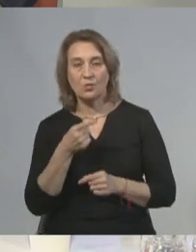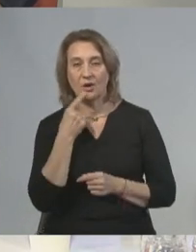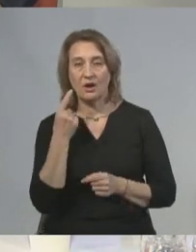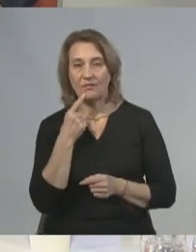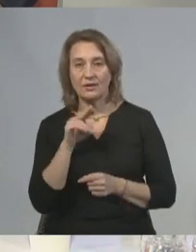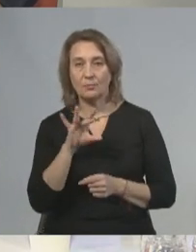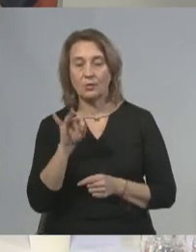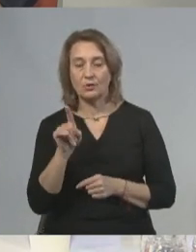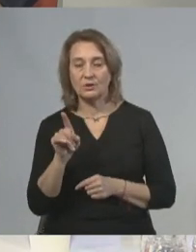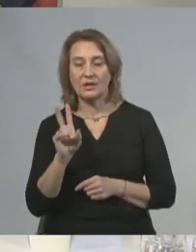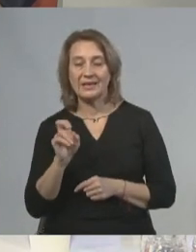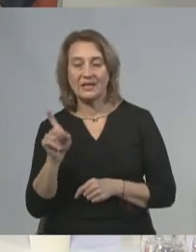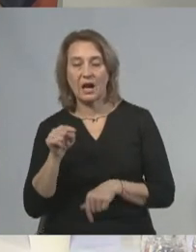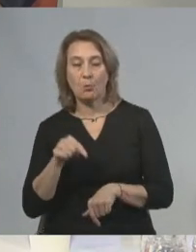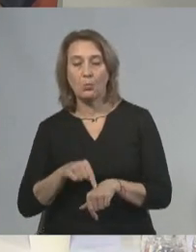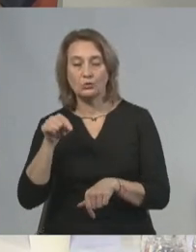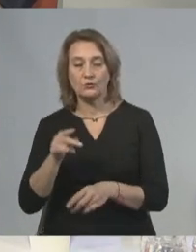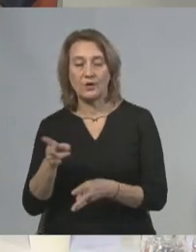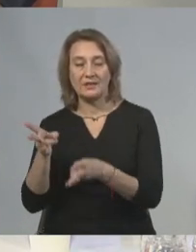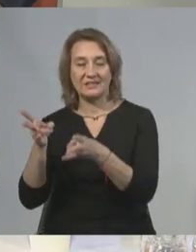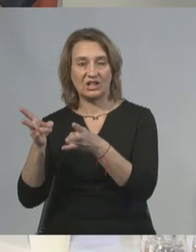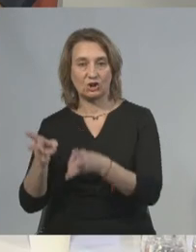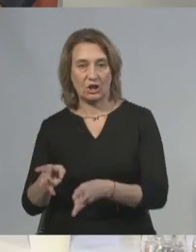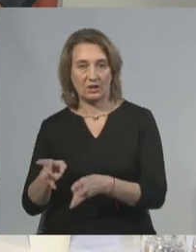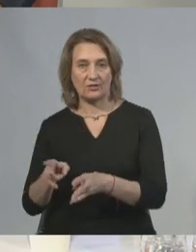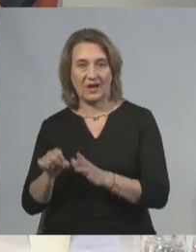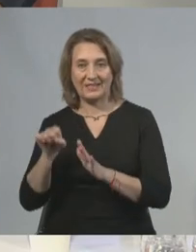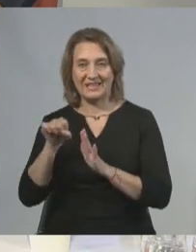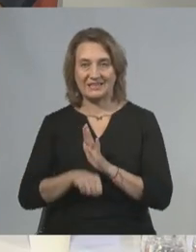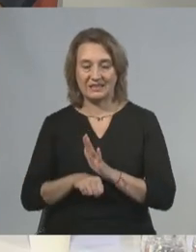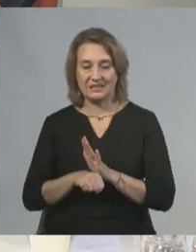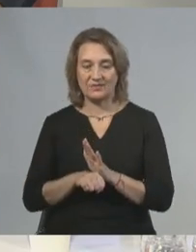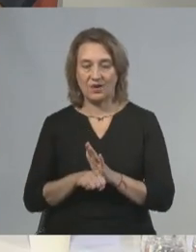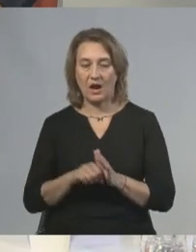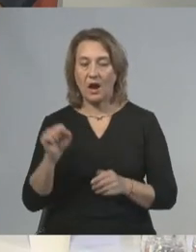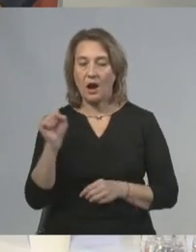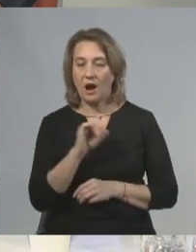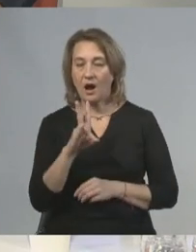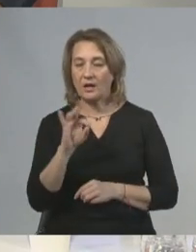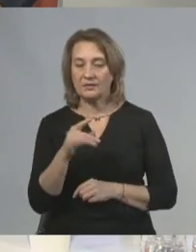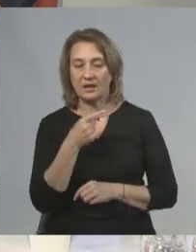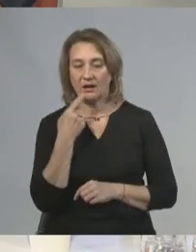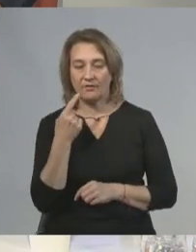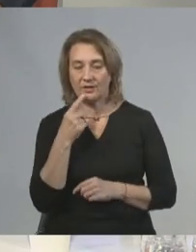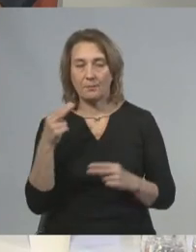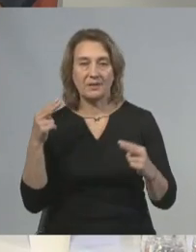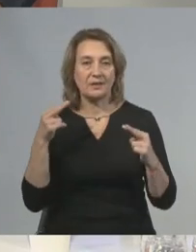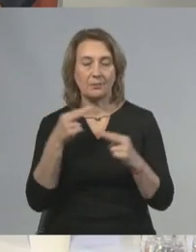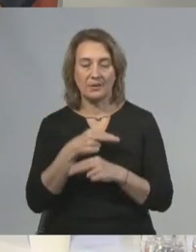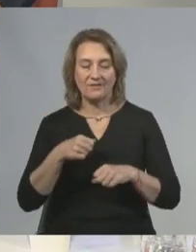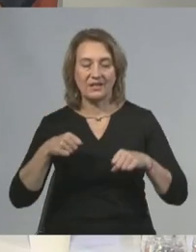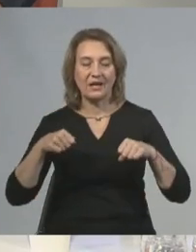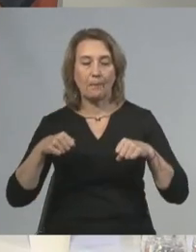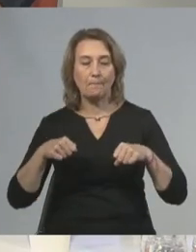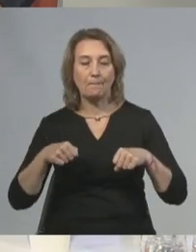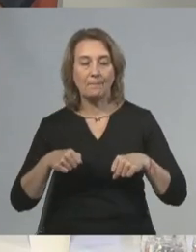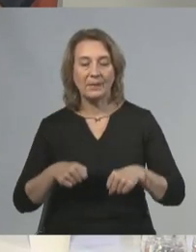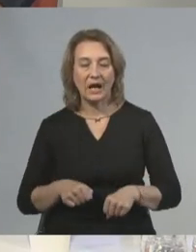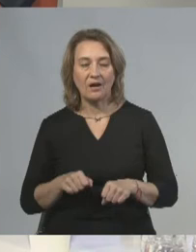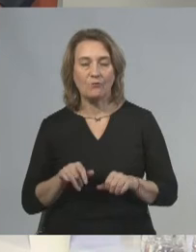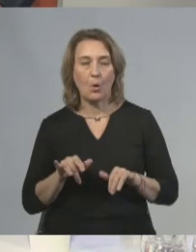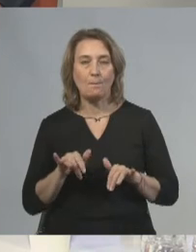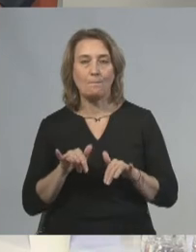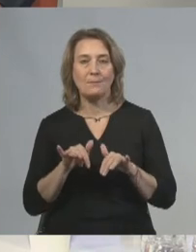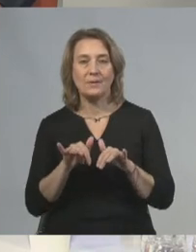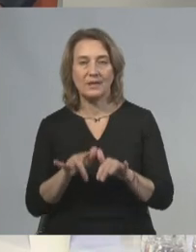and population why were you talking about how the victims of the violence feel like but why we are not exposing